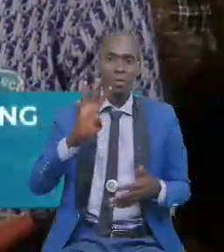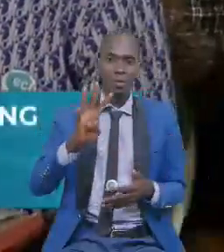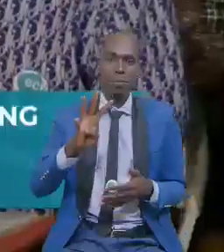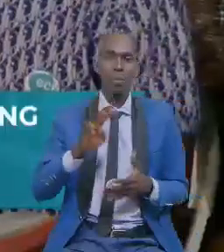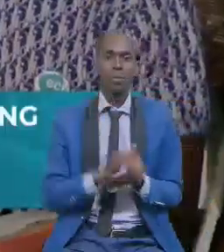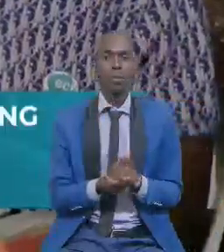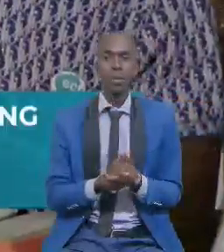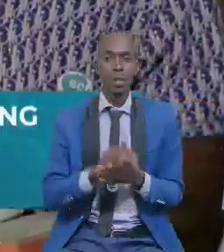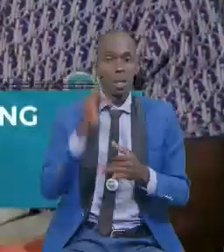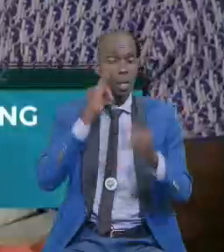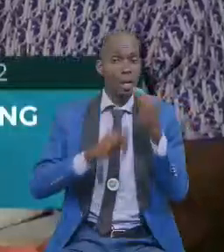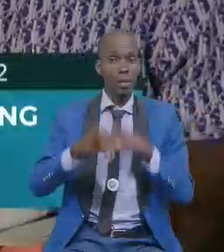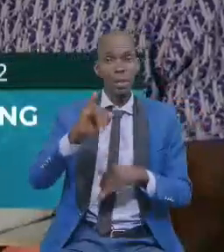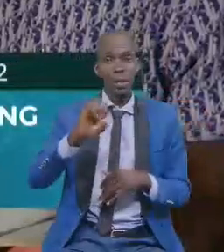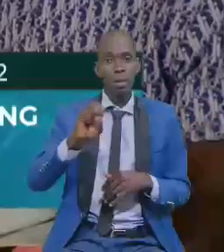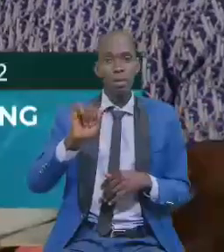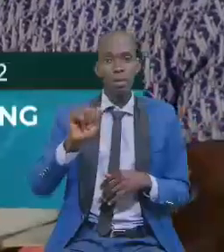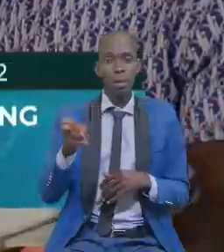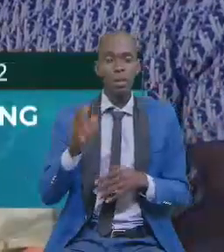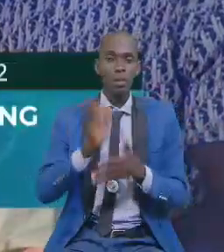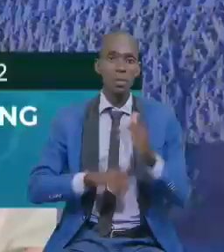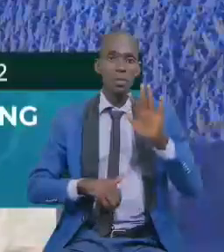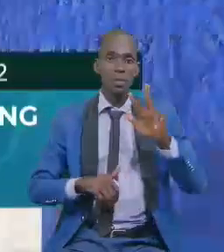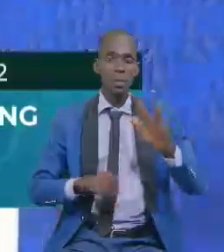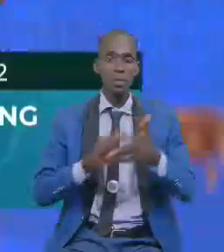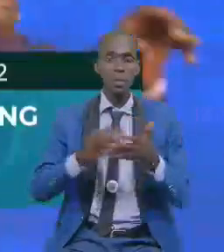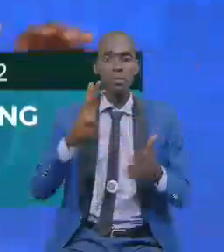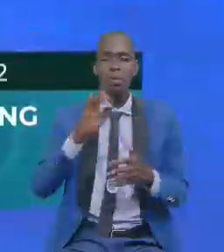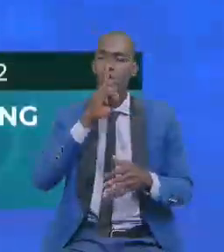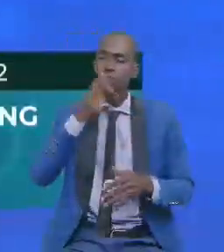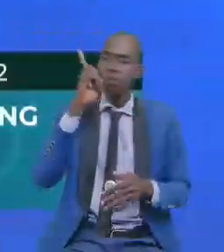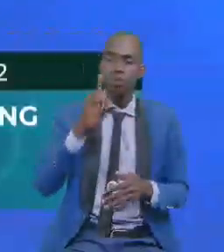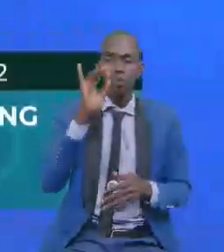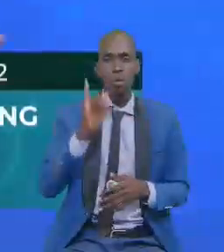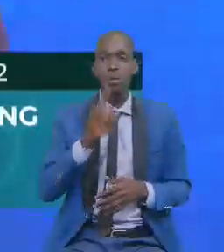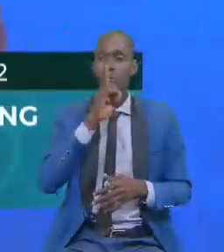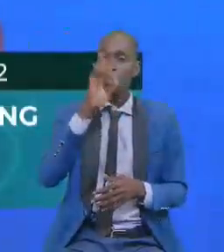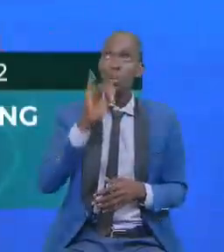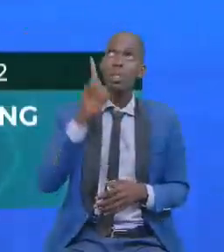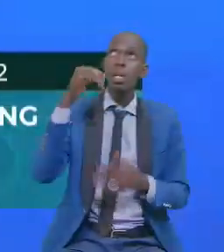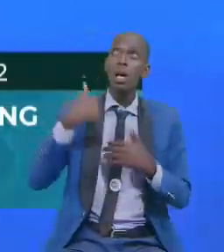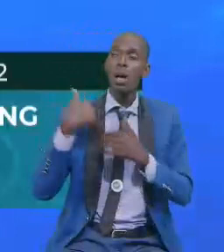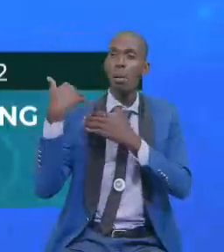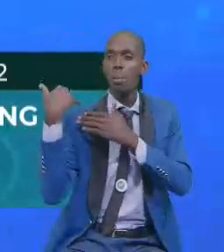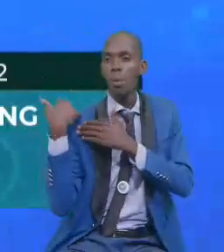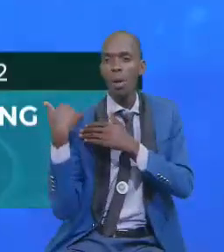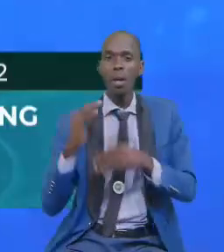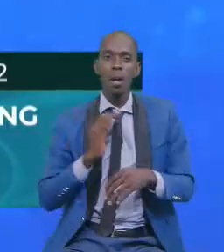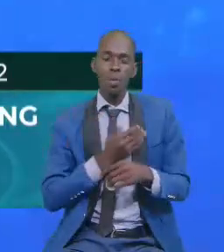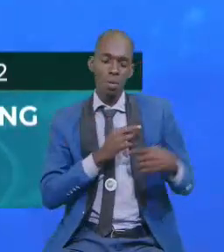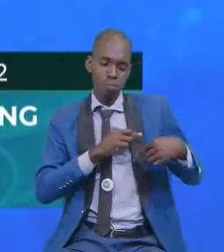Isaiah 53, verse 4. Surely, surely, surely, he has borne our grief